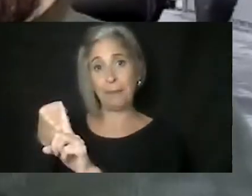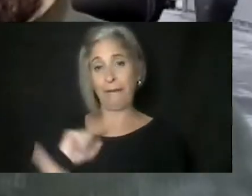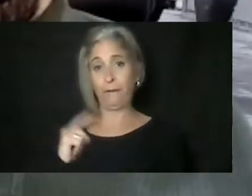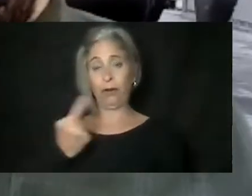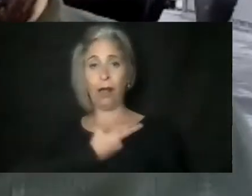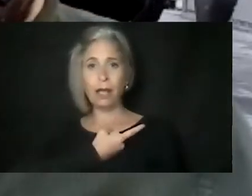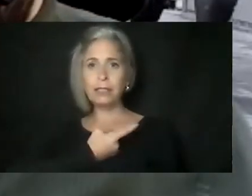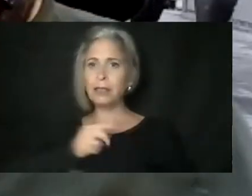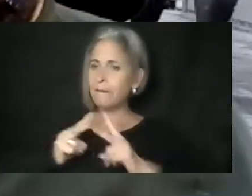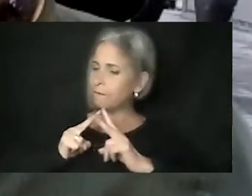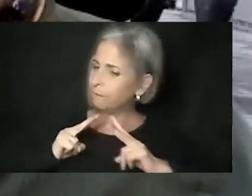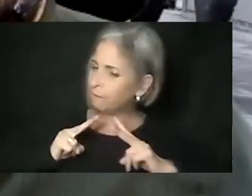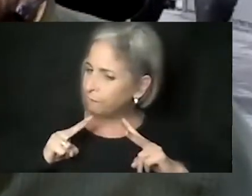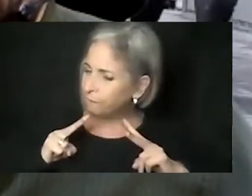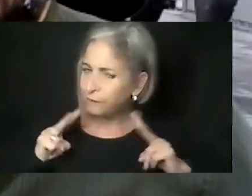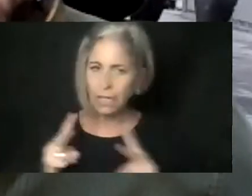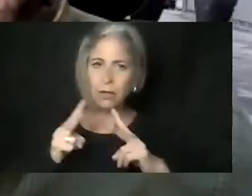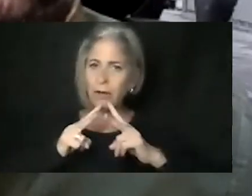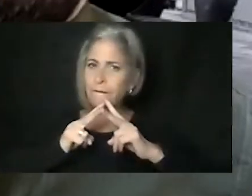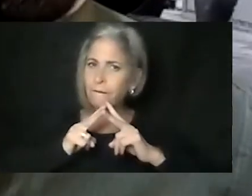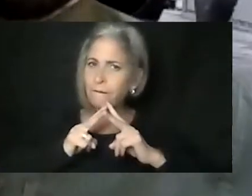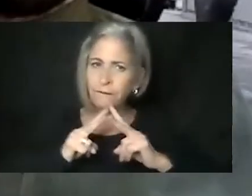very, very exponential.